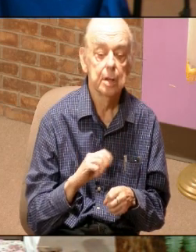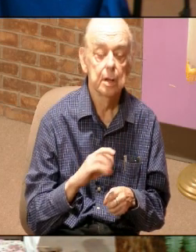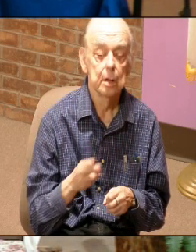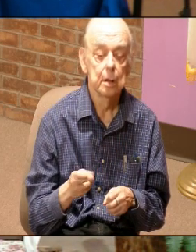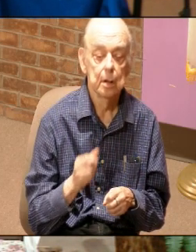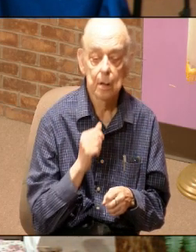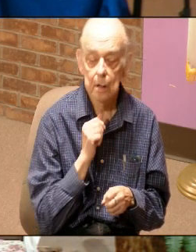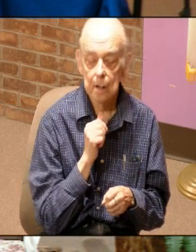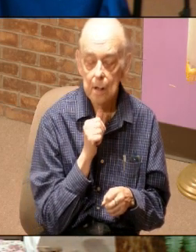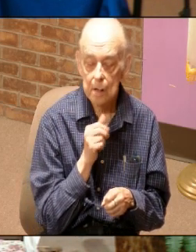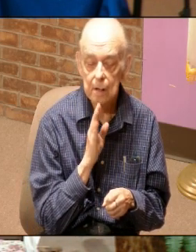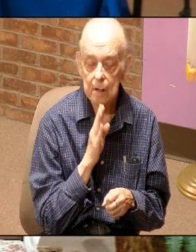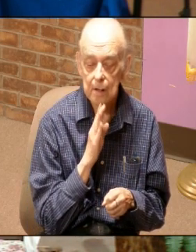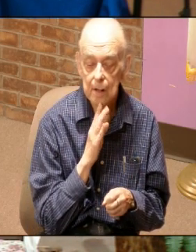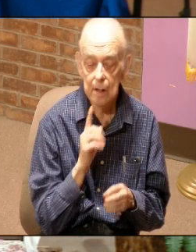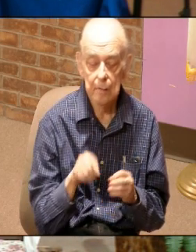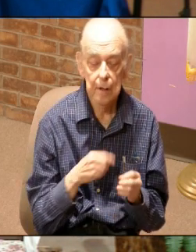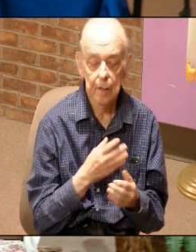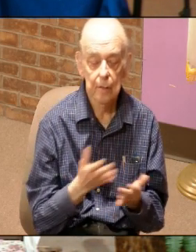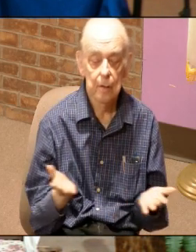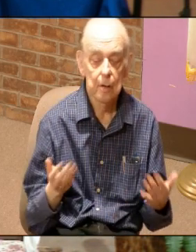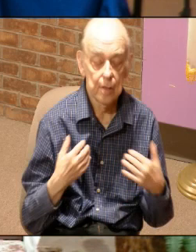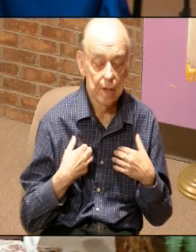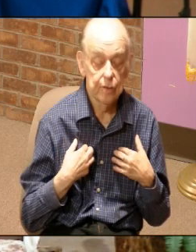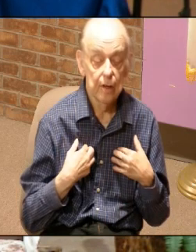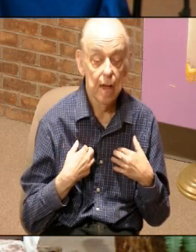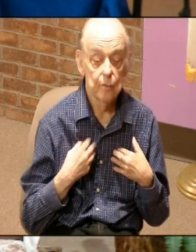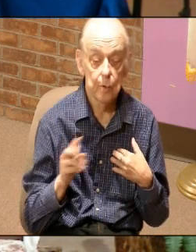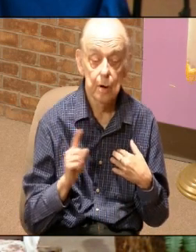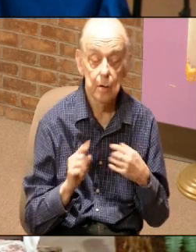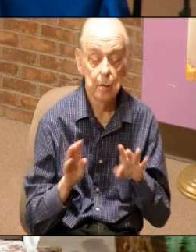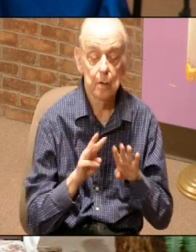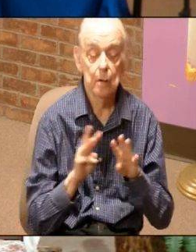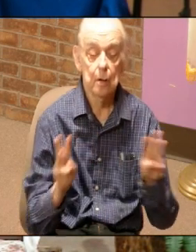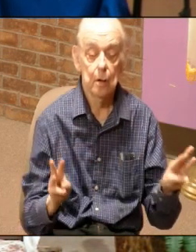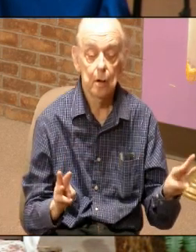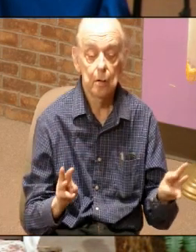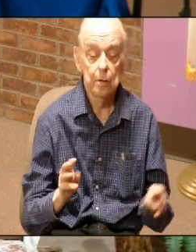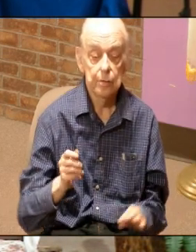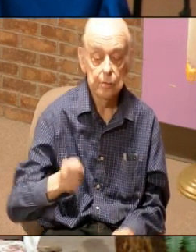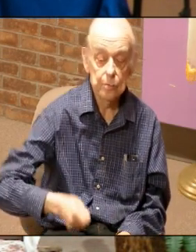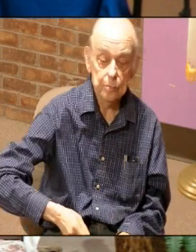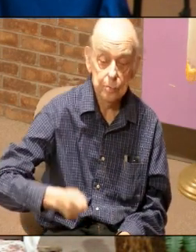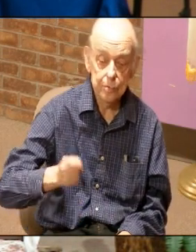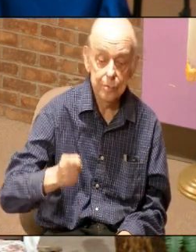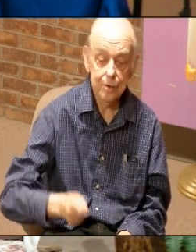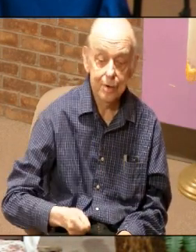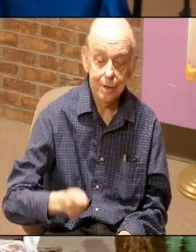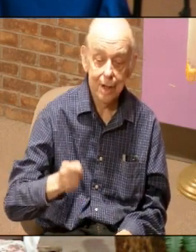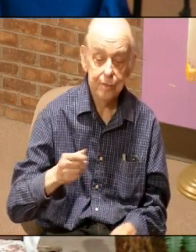she was not talking about the thing that you have on the wall to turn the lights on and off.